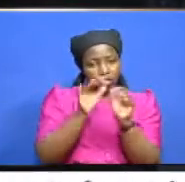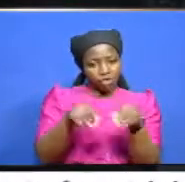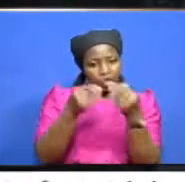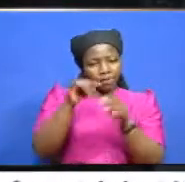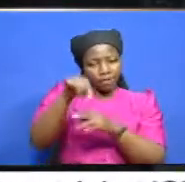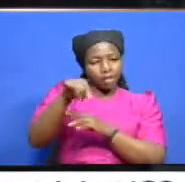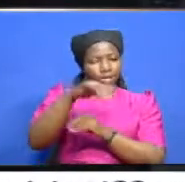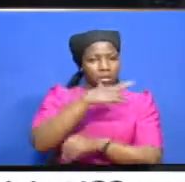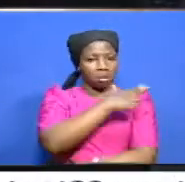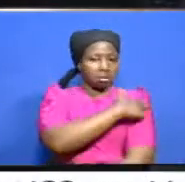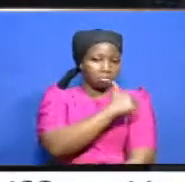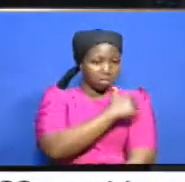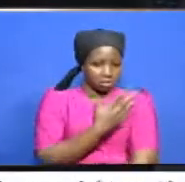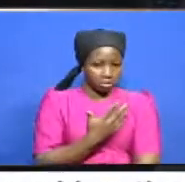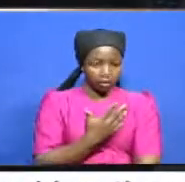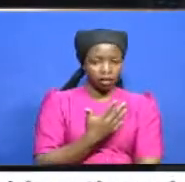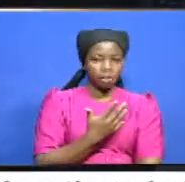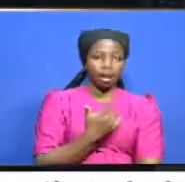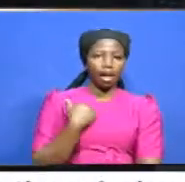We do have